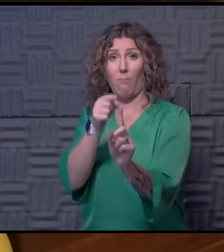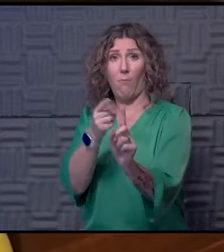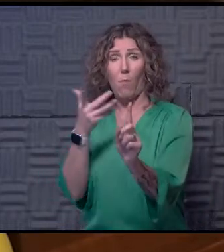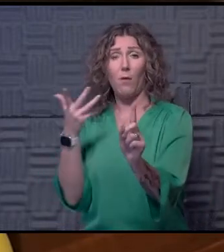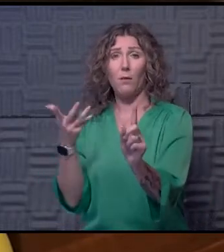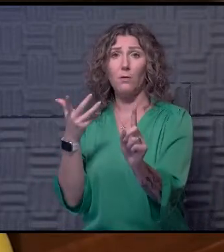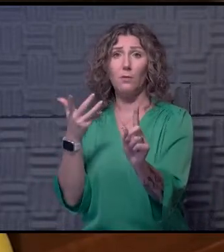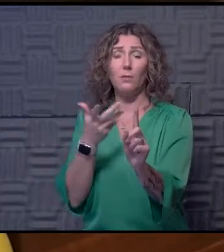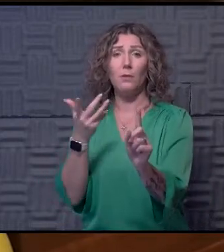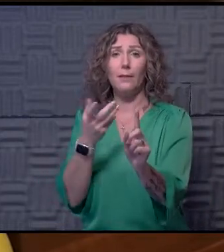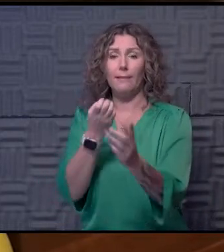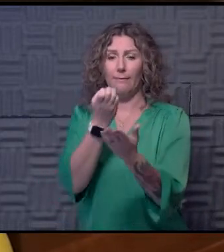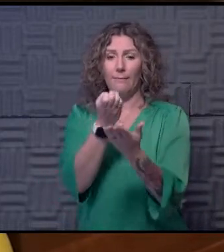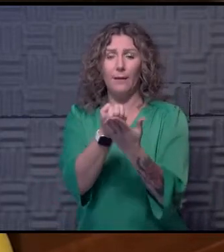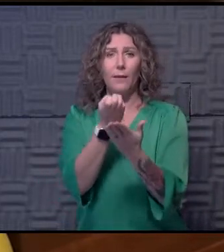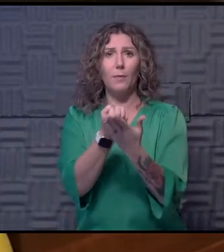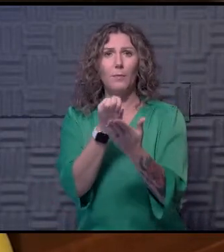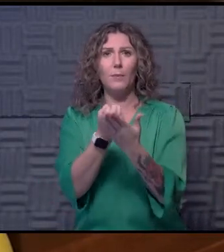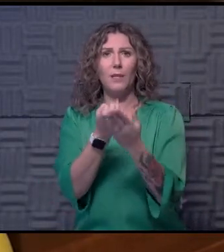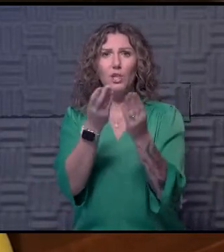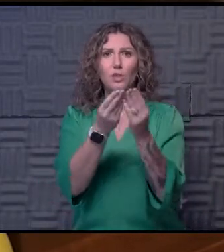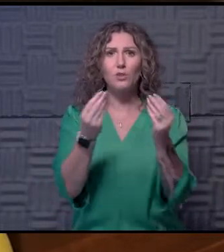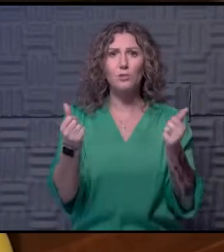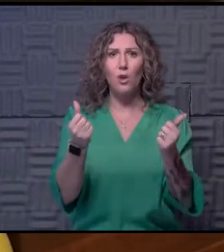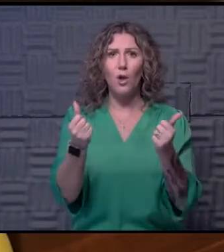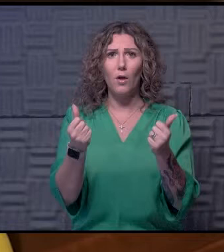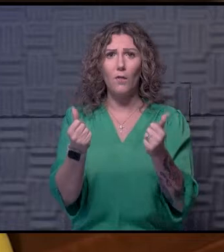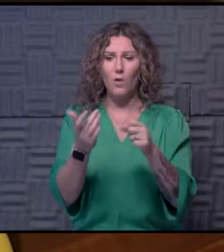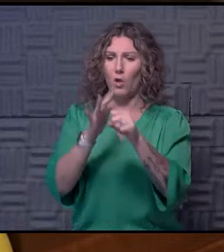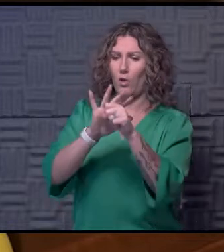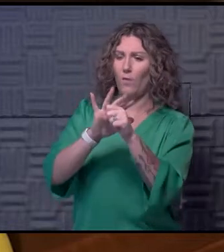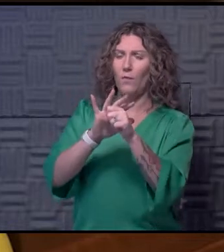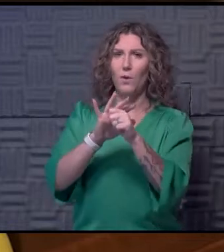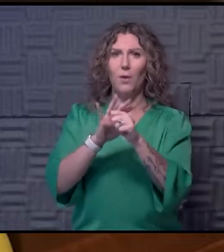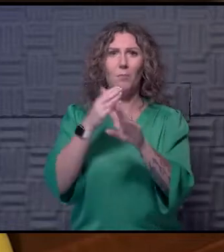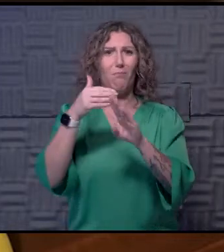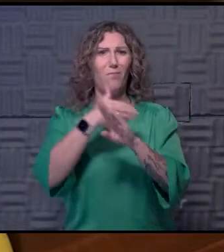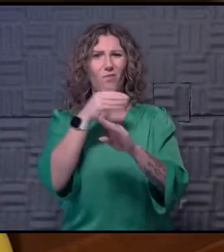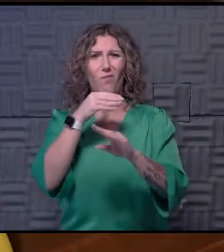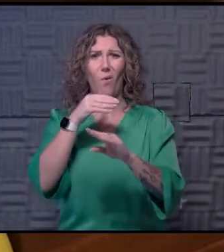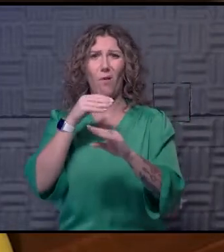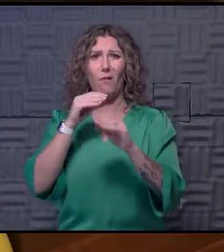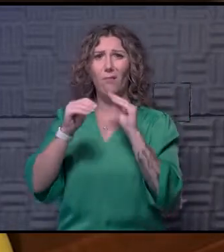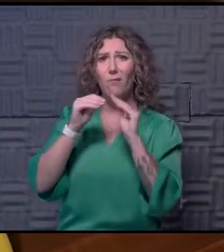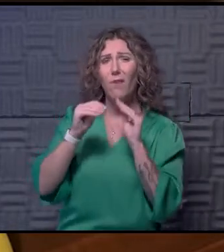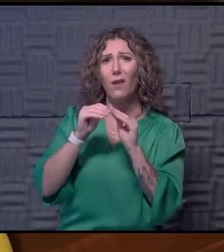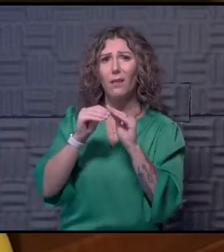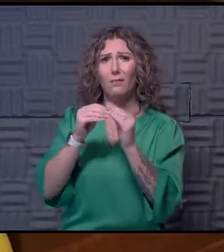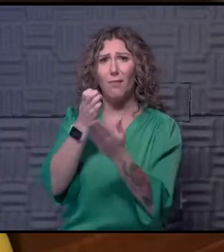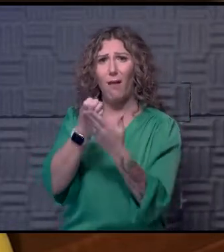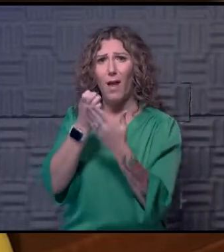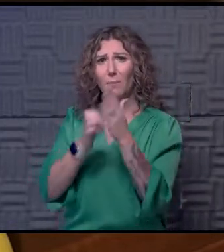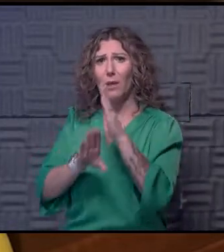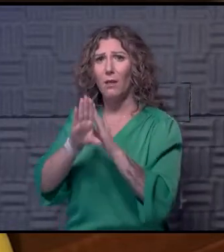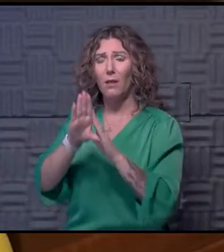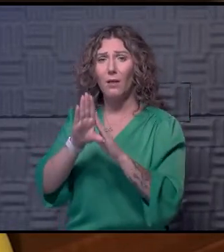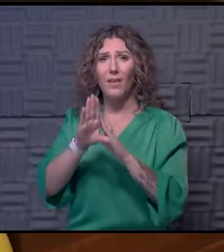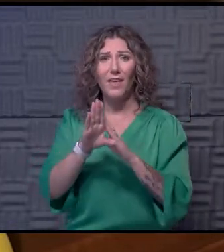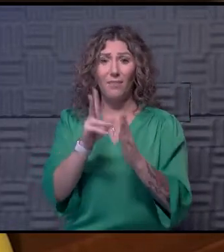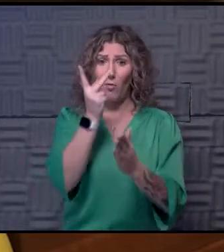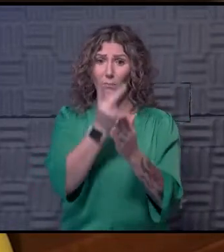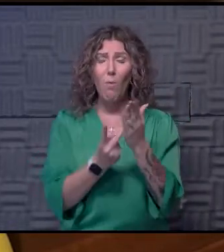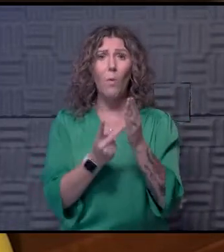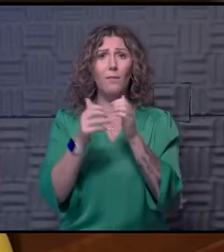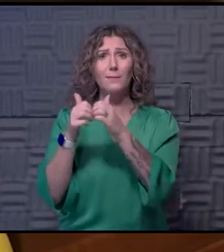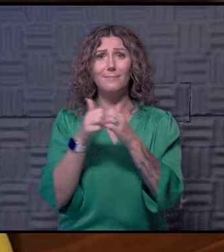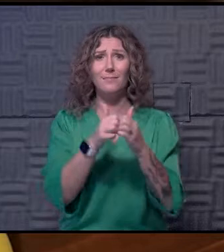the economy, you need to solve COVID before you fix the economy. So they go hand in hand. And you're